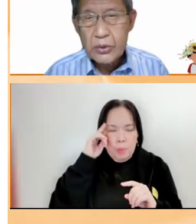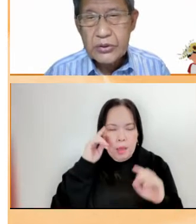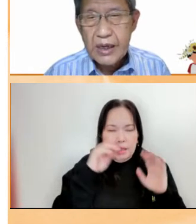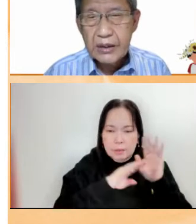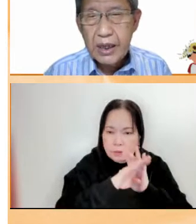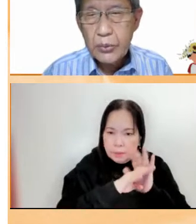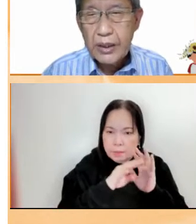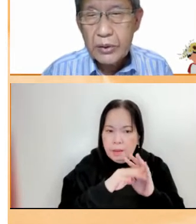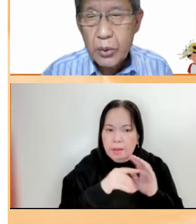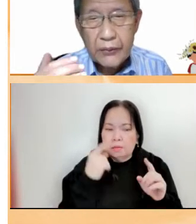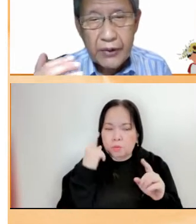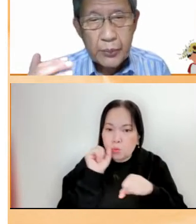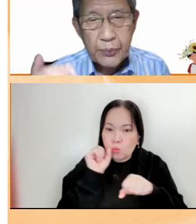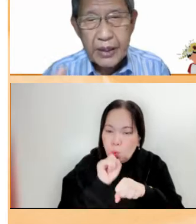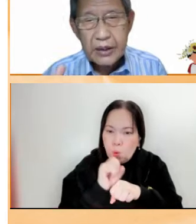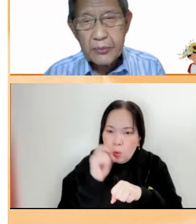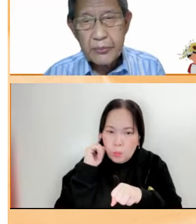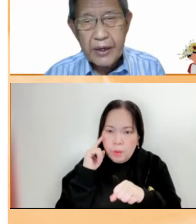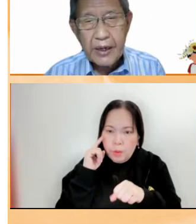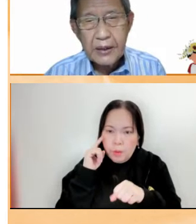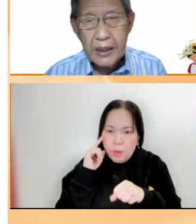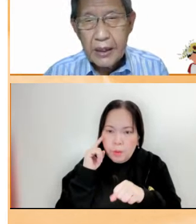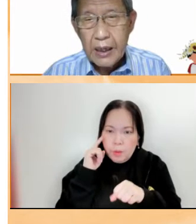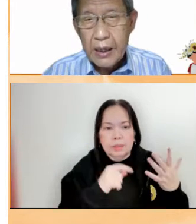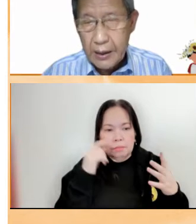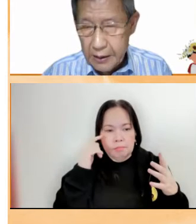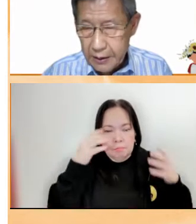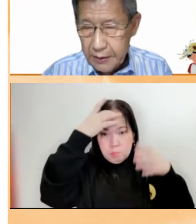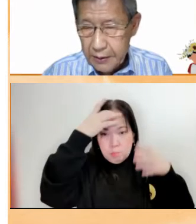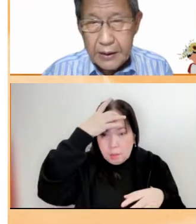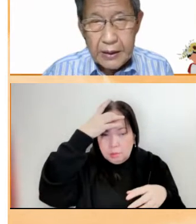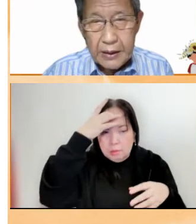been associated with good development in the brain,